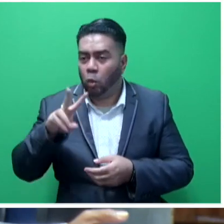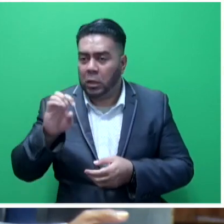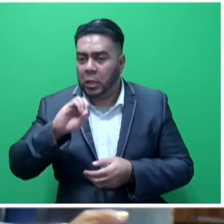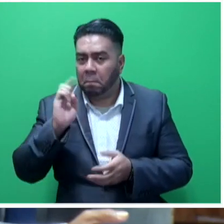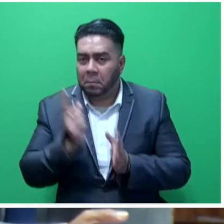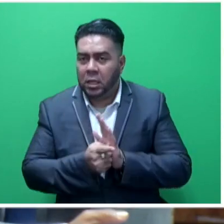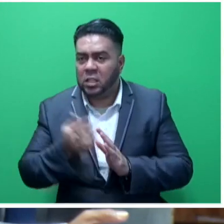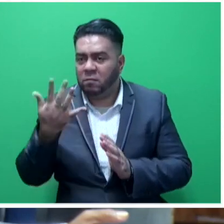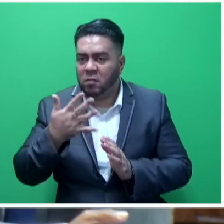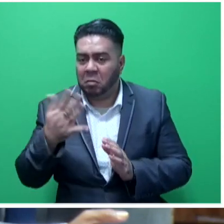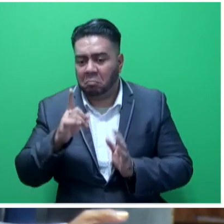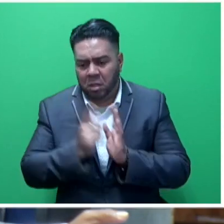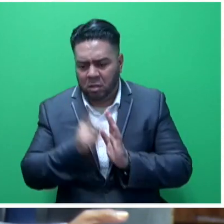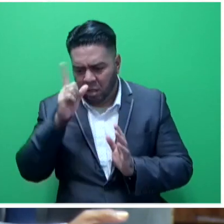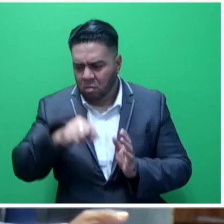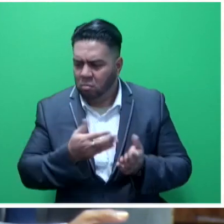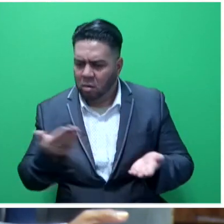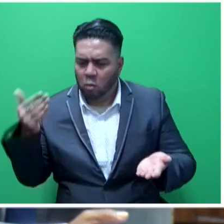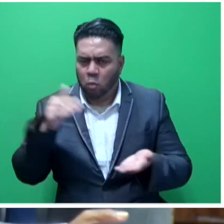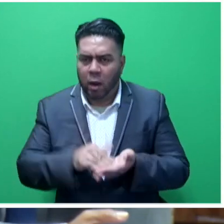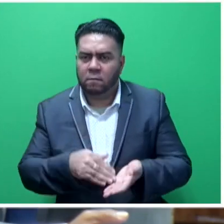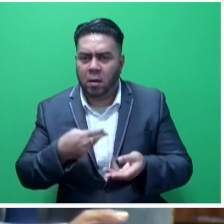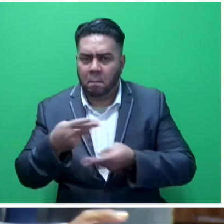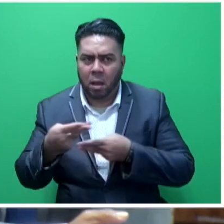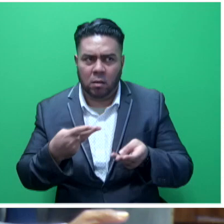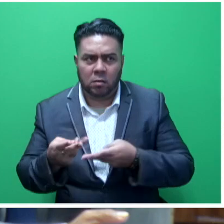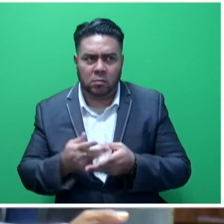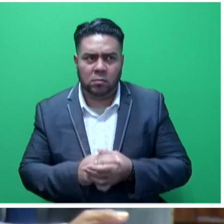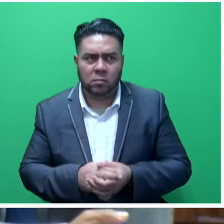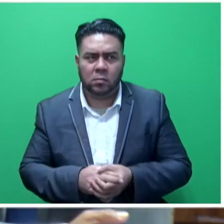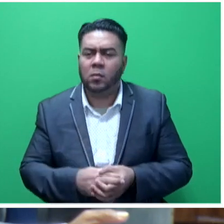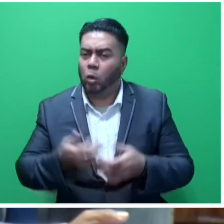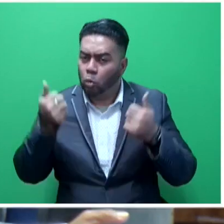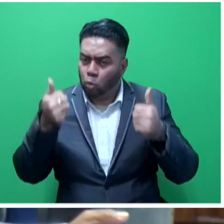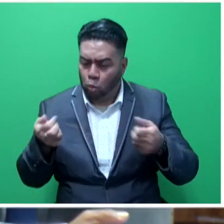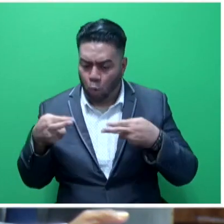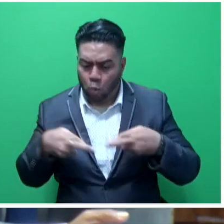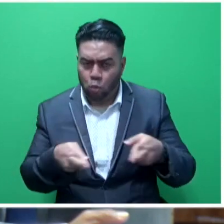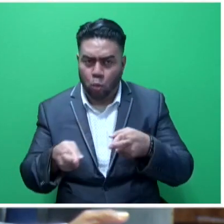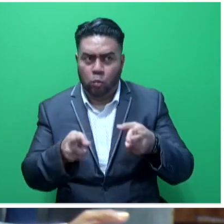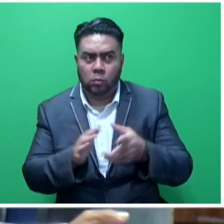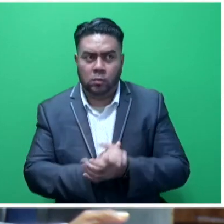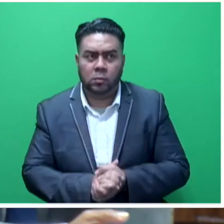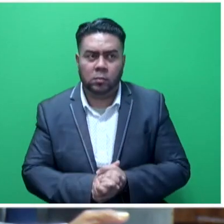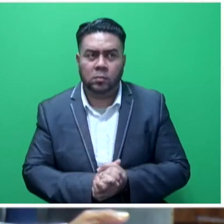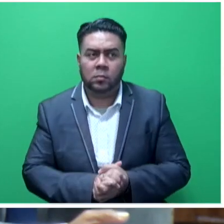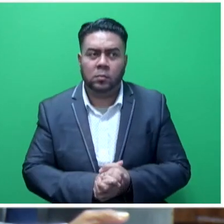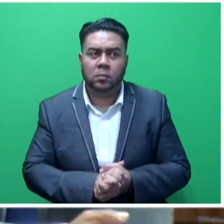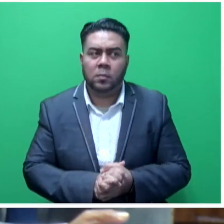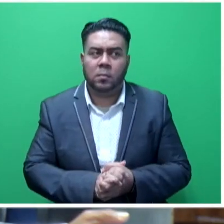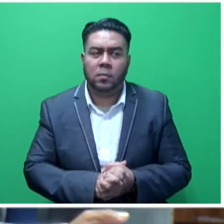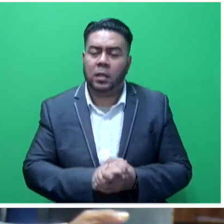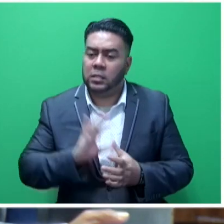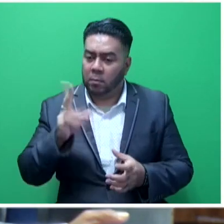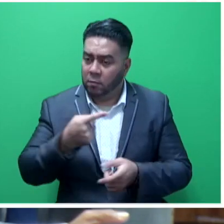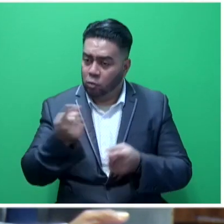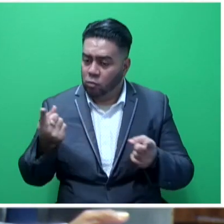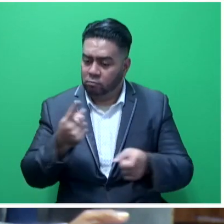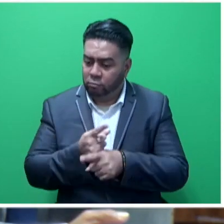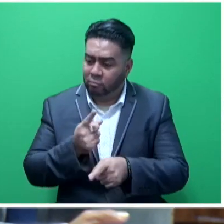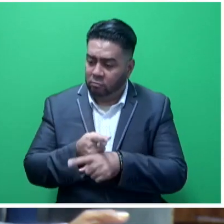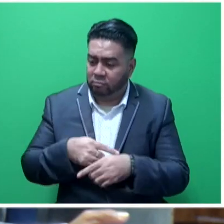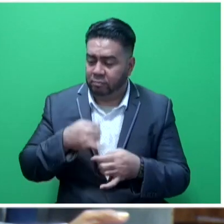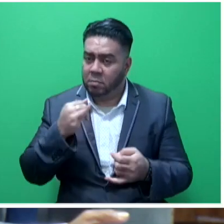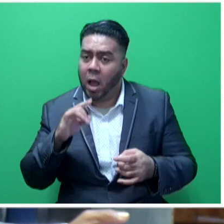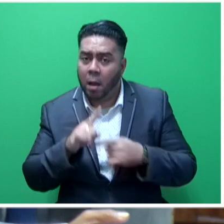of the time, due to the good road, the Tassil road that some of you have been, criticizing.